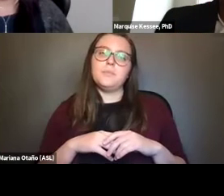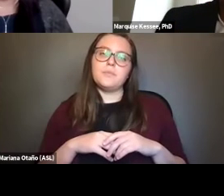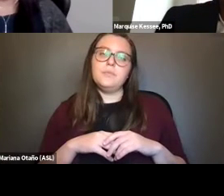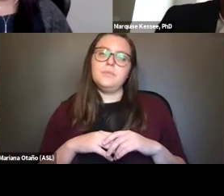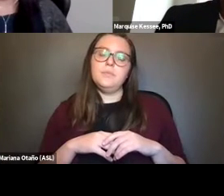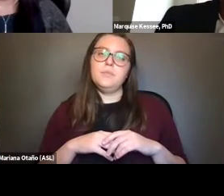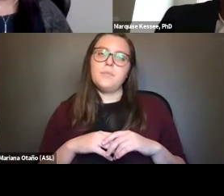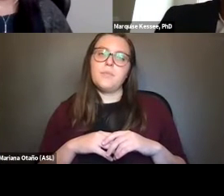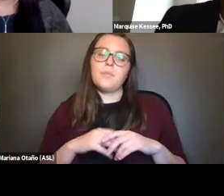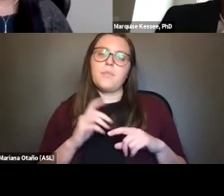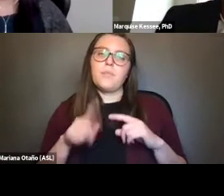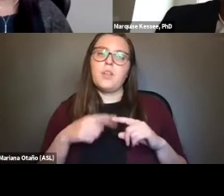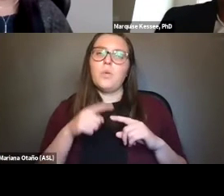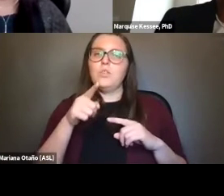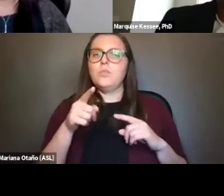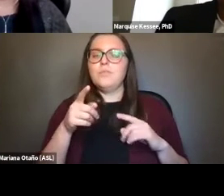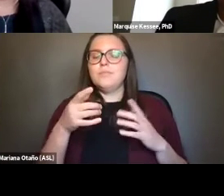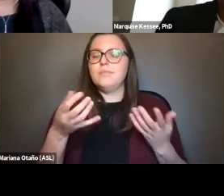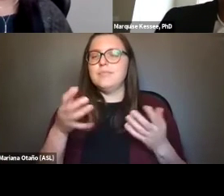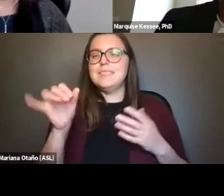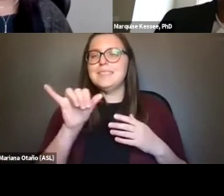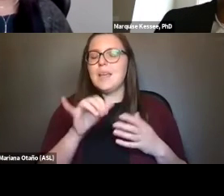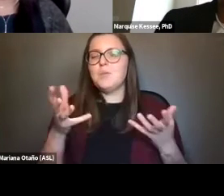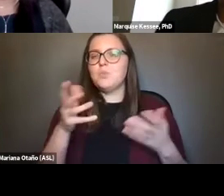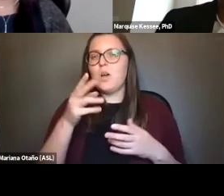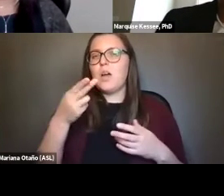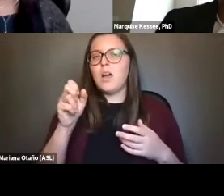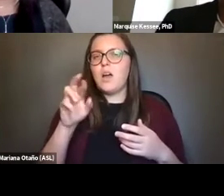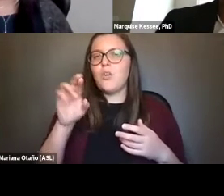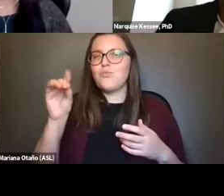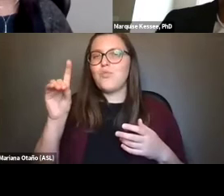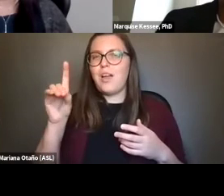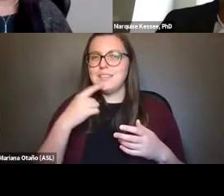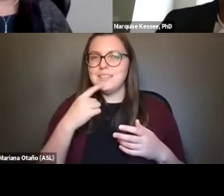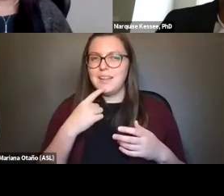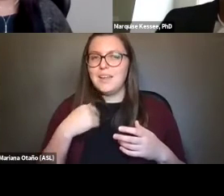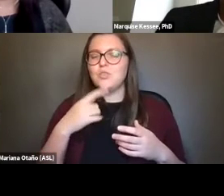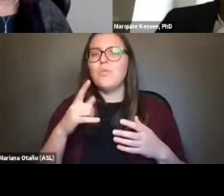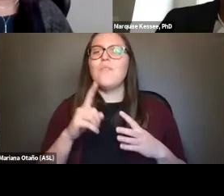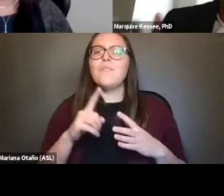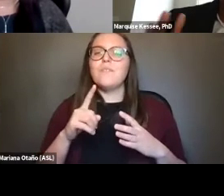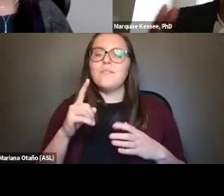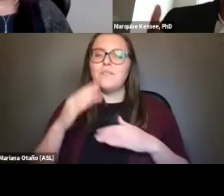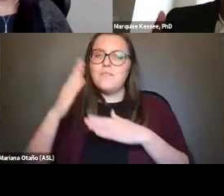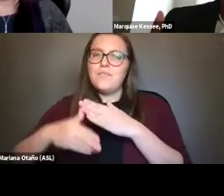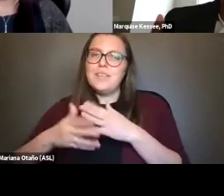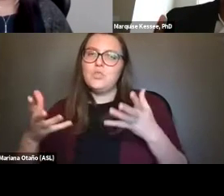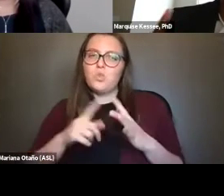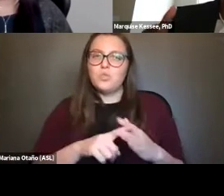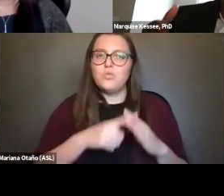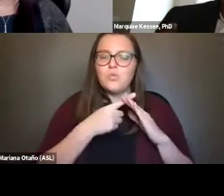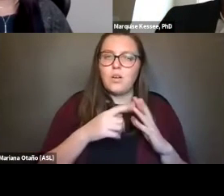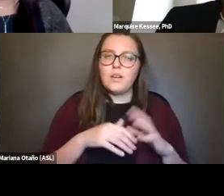echo what Mr. Harat was saying about finishing what you started. One thing I've noticed dealing with the